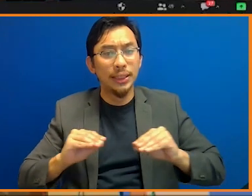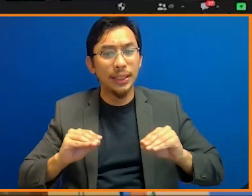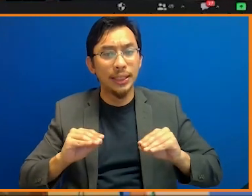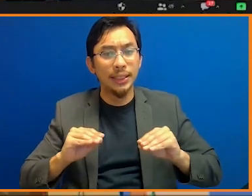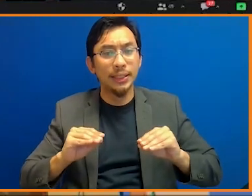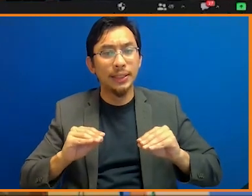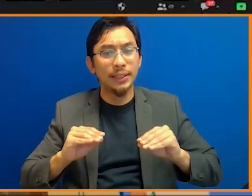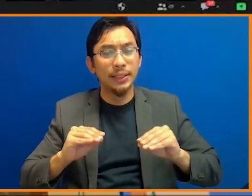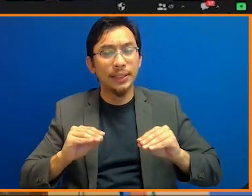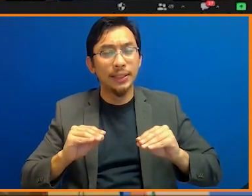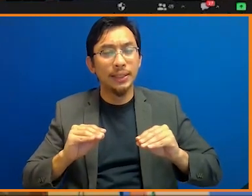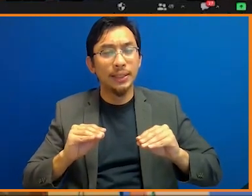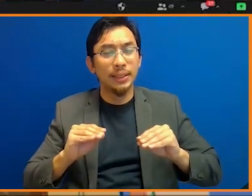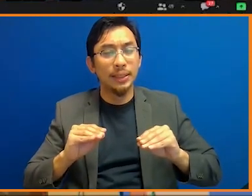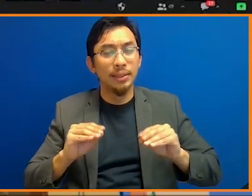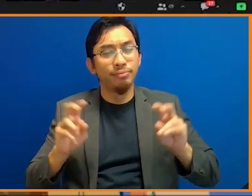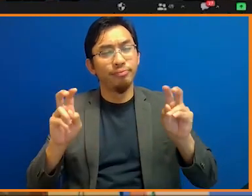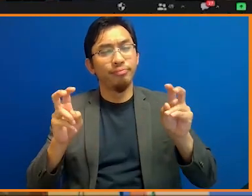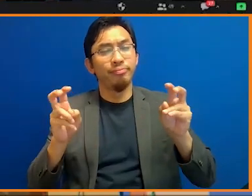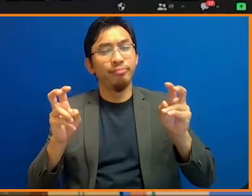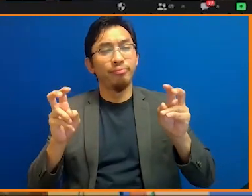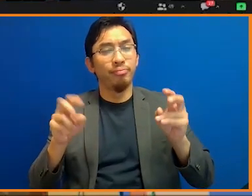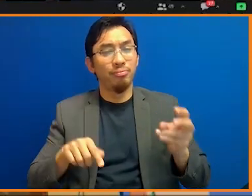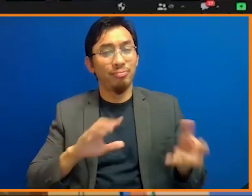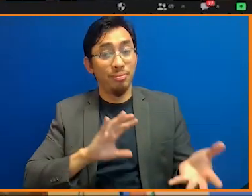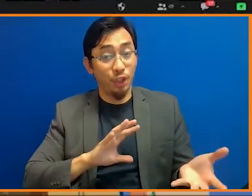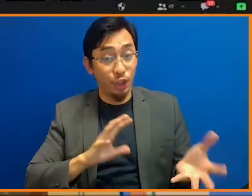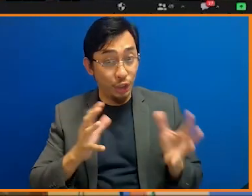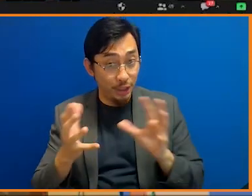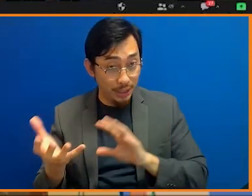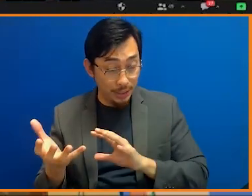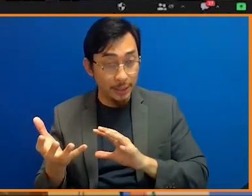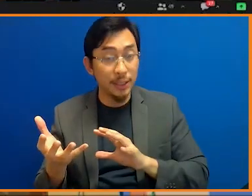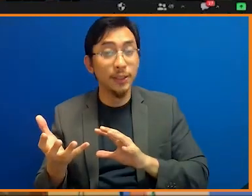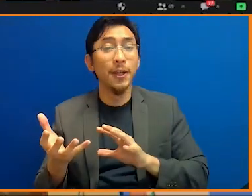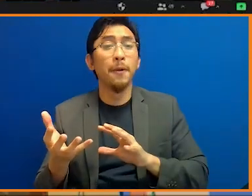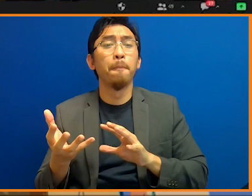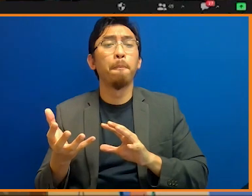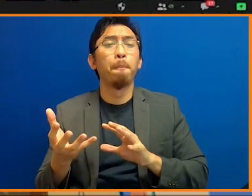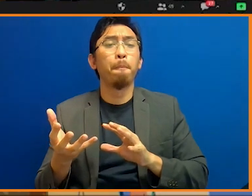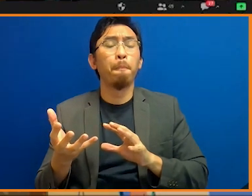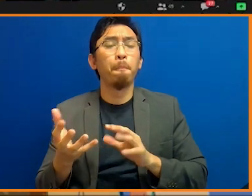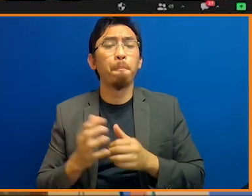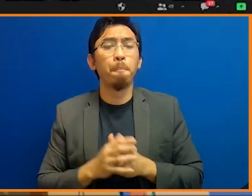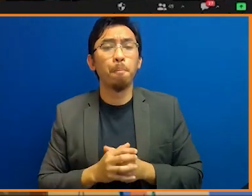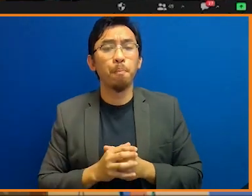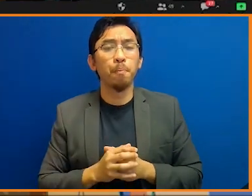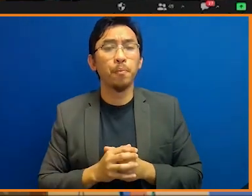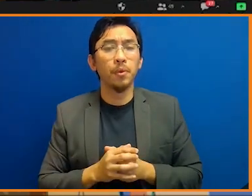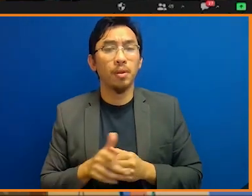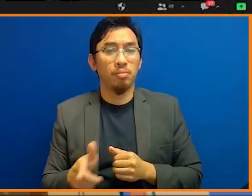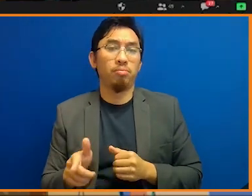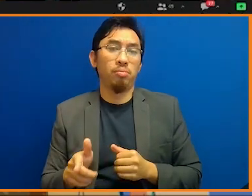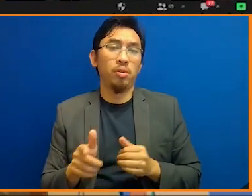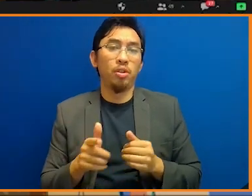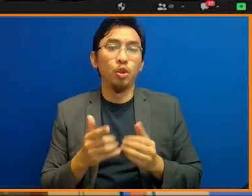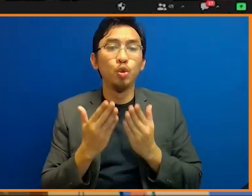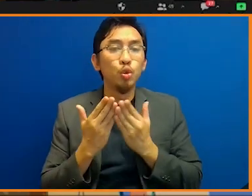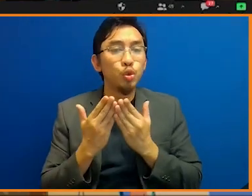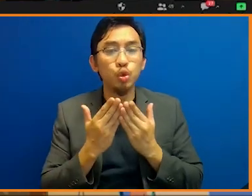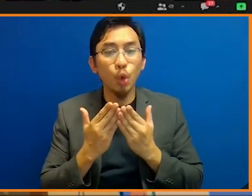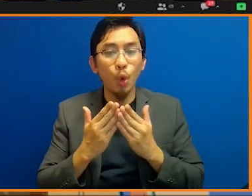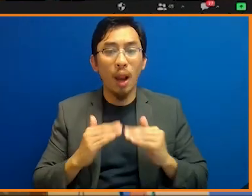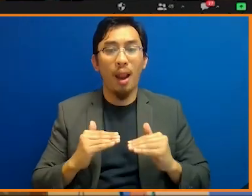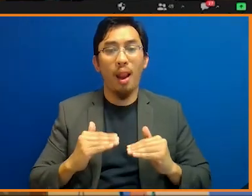been teaching or we have such disaster related issue in the